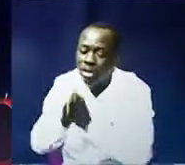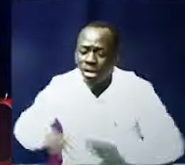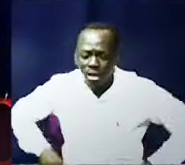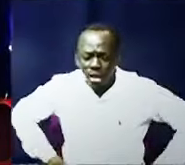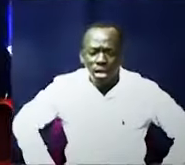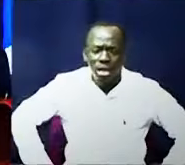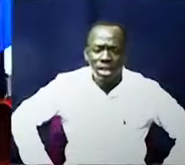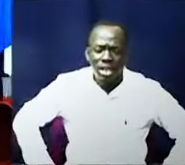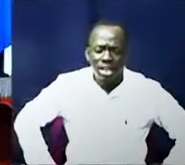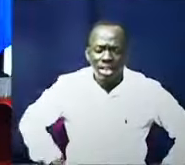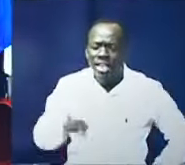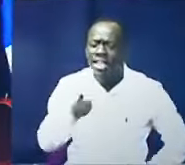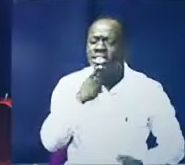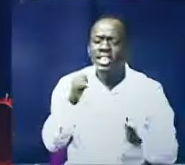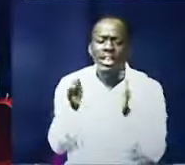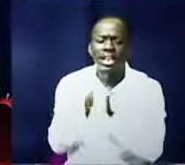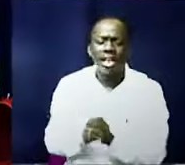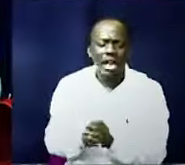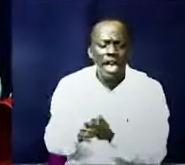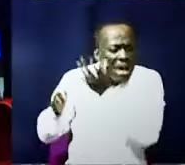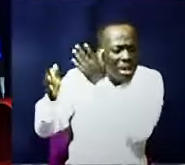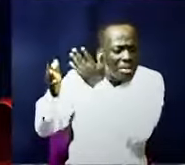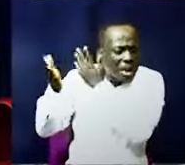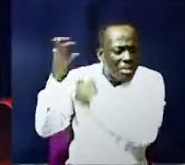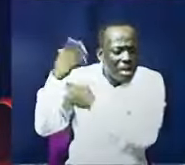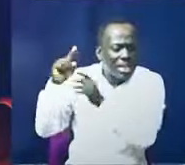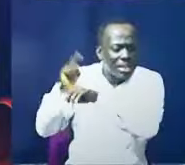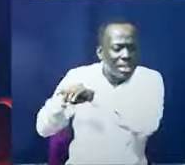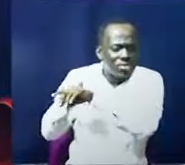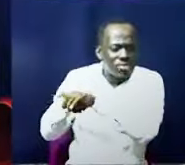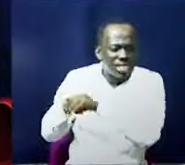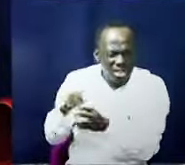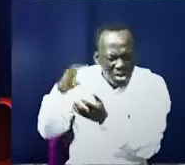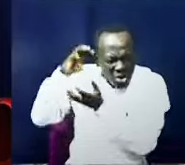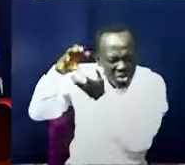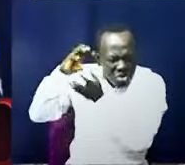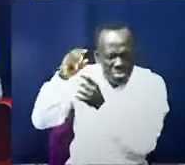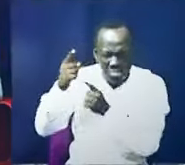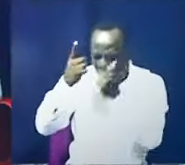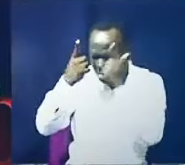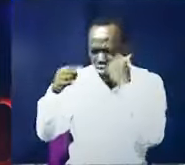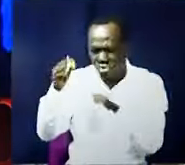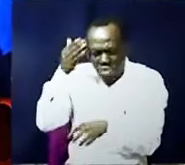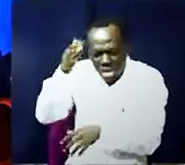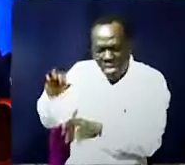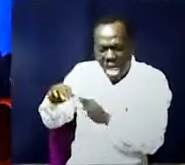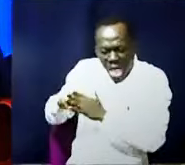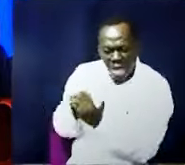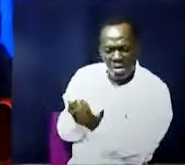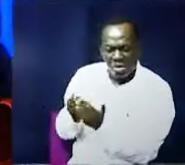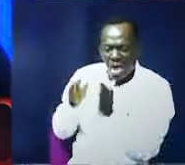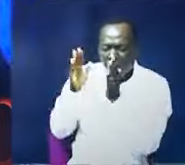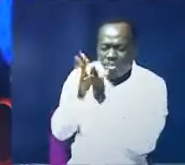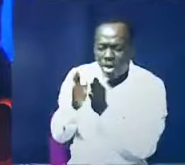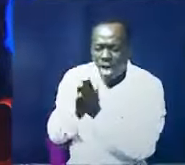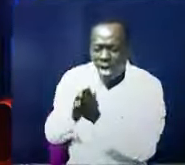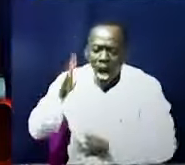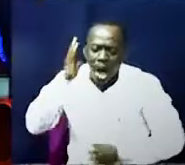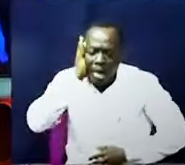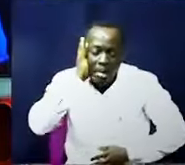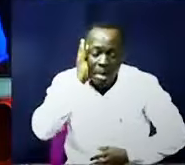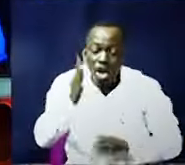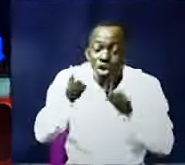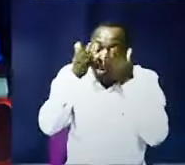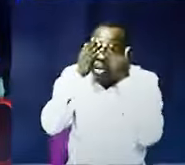was confused. He didn't know how to be shouting and be doing all that. And so people felt that